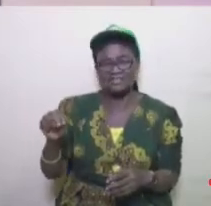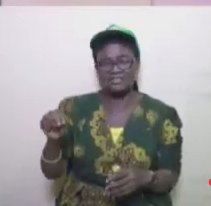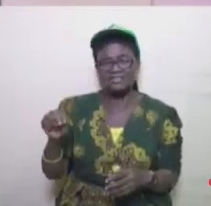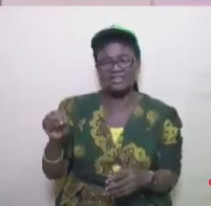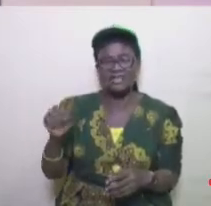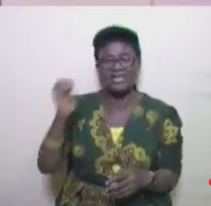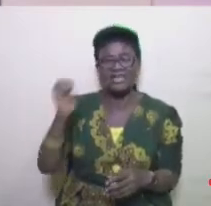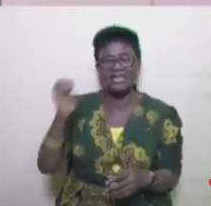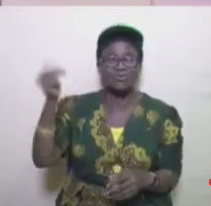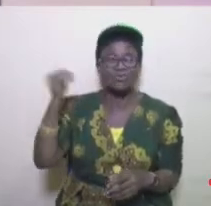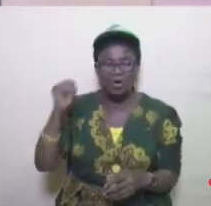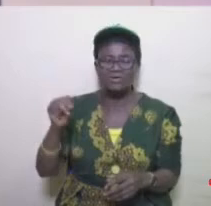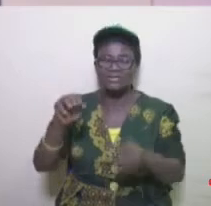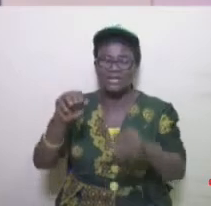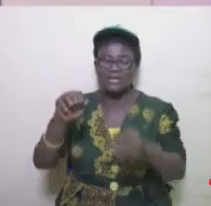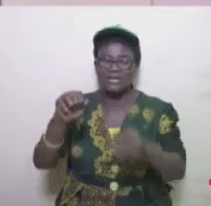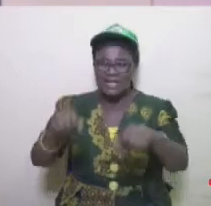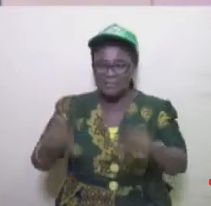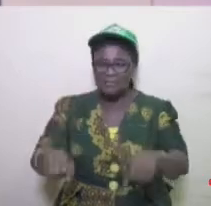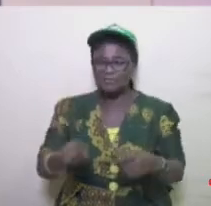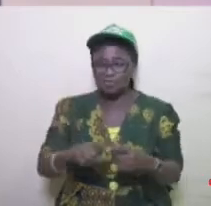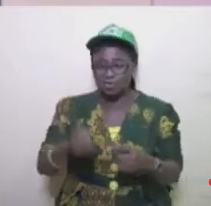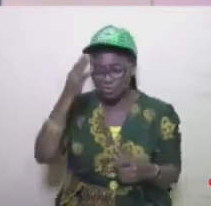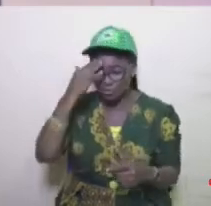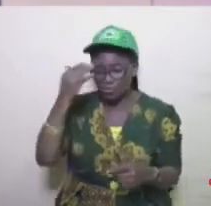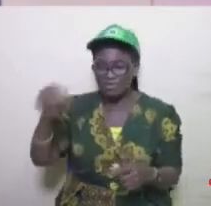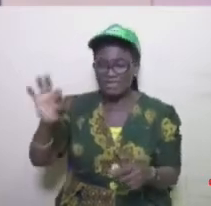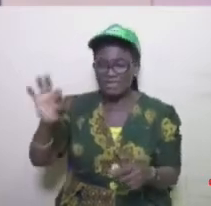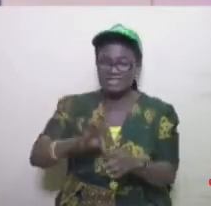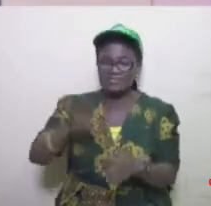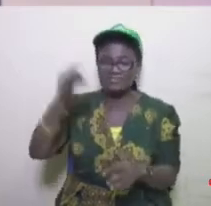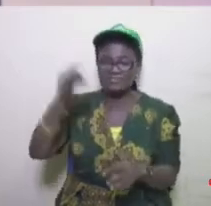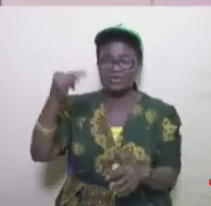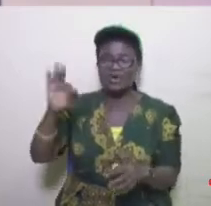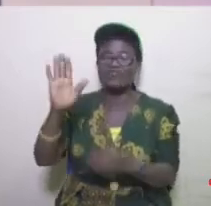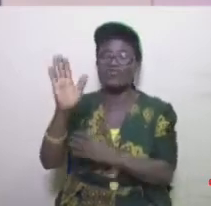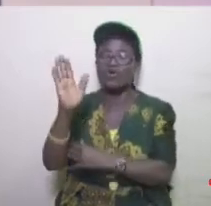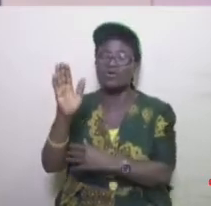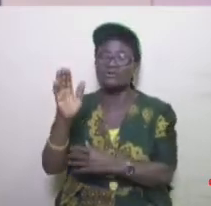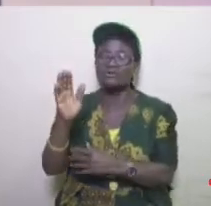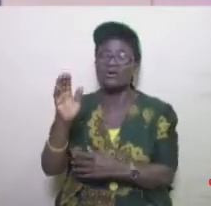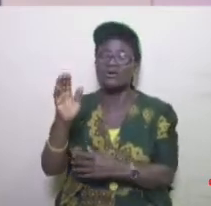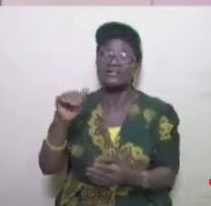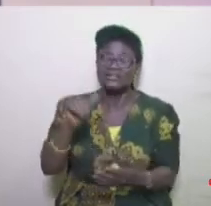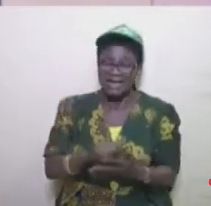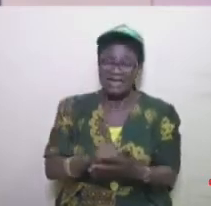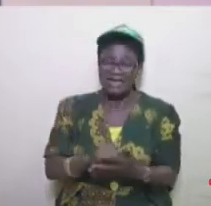he was able to discern that the Spirit of God was upon him.